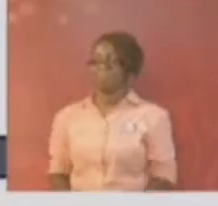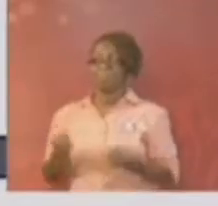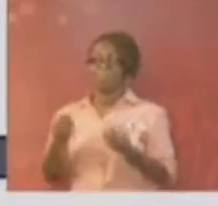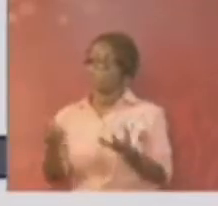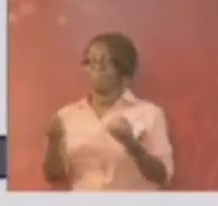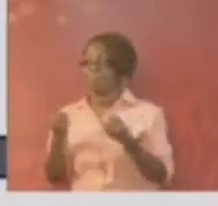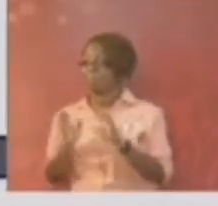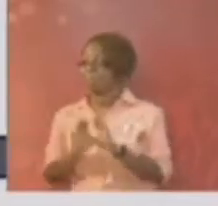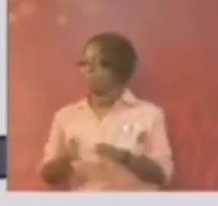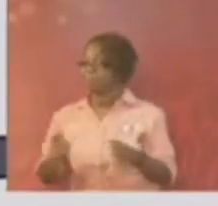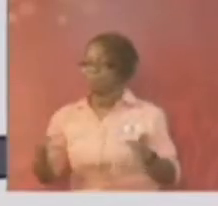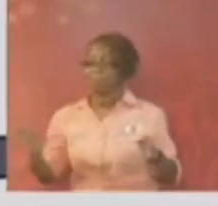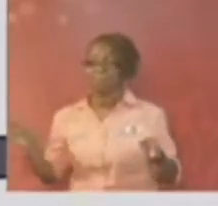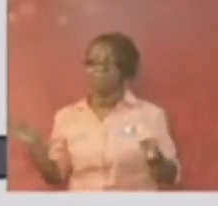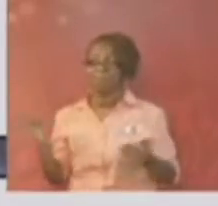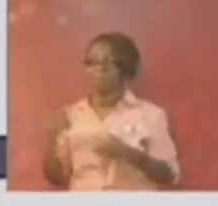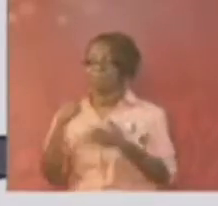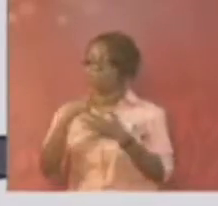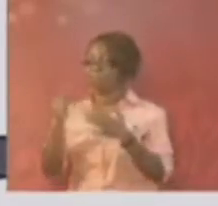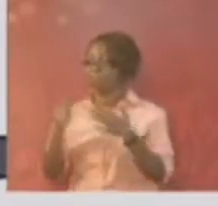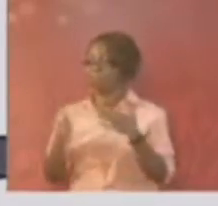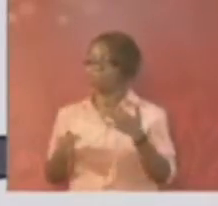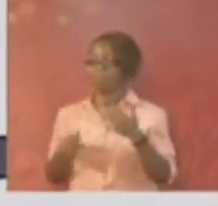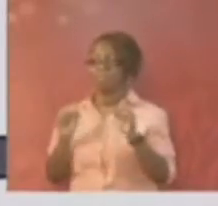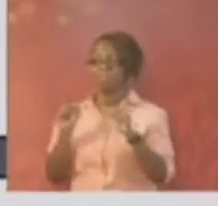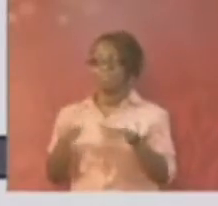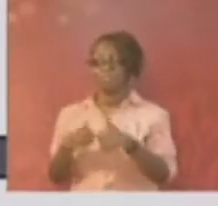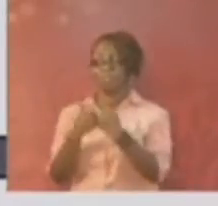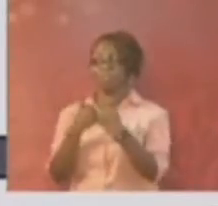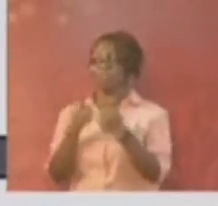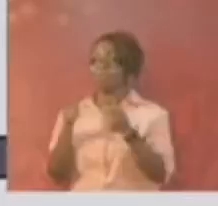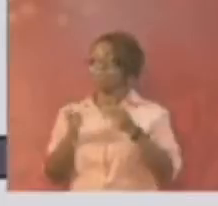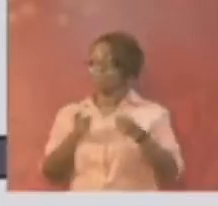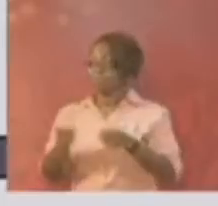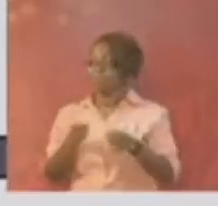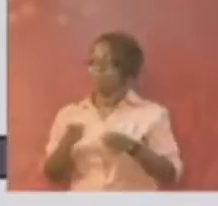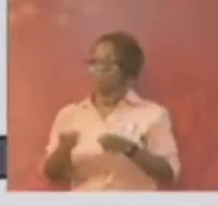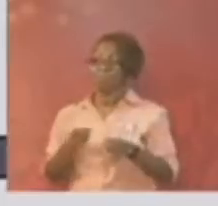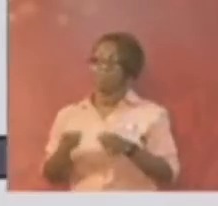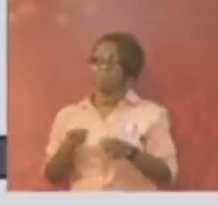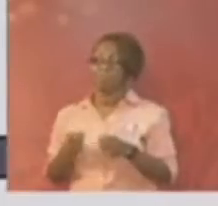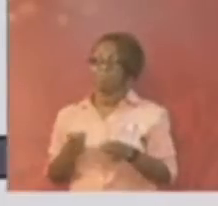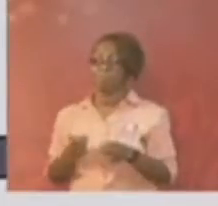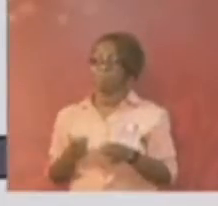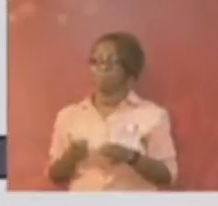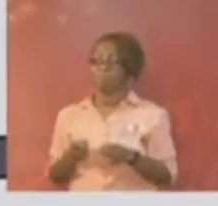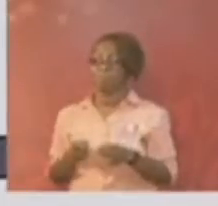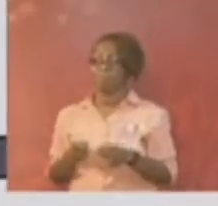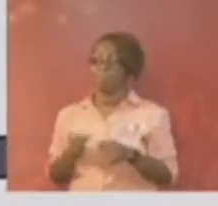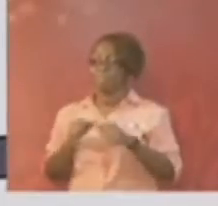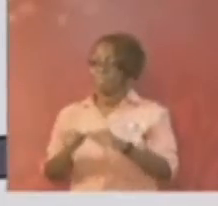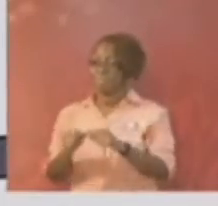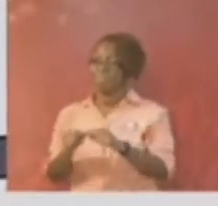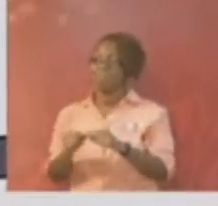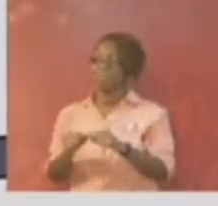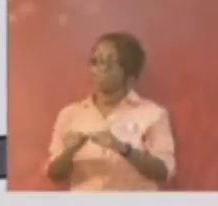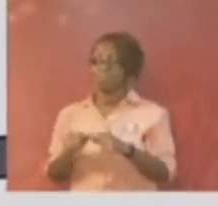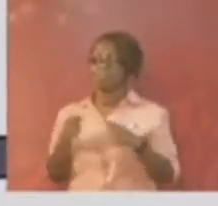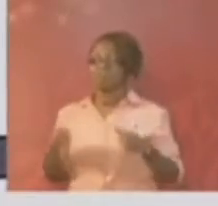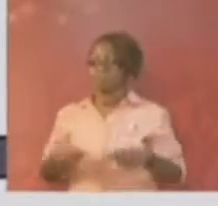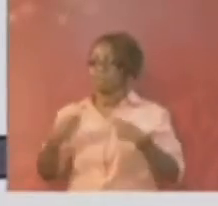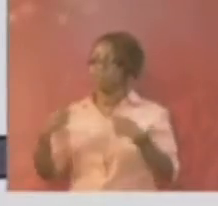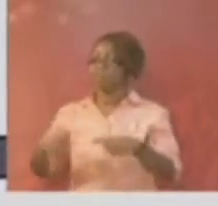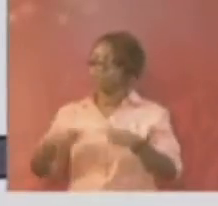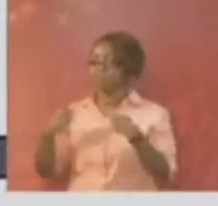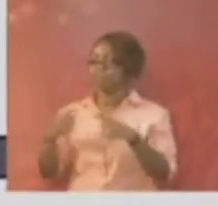instituted remains one that has to be overcome, but what we have seen is